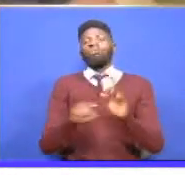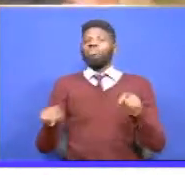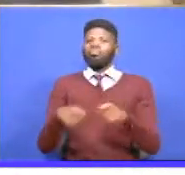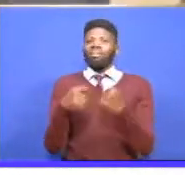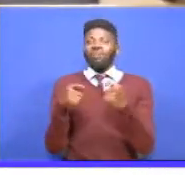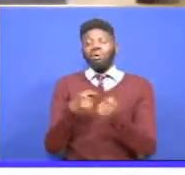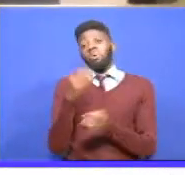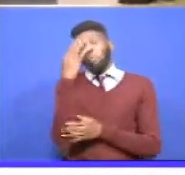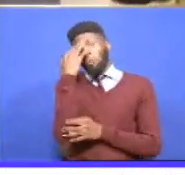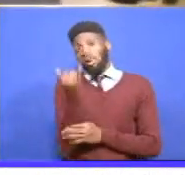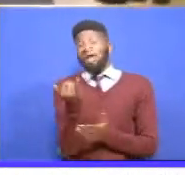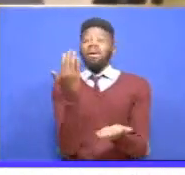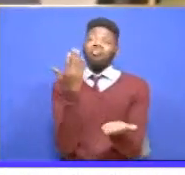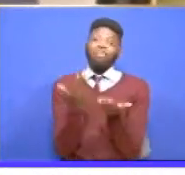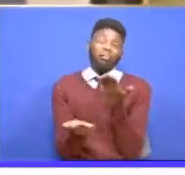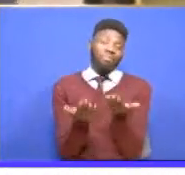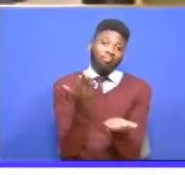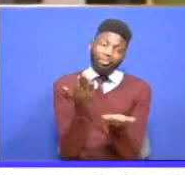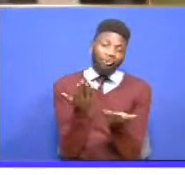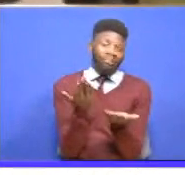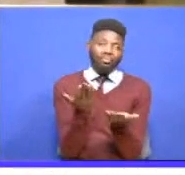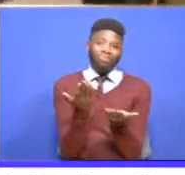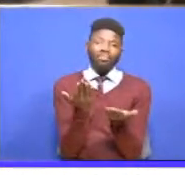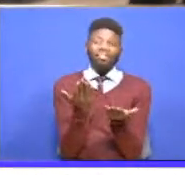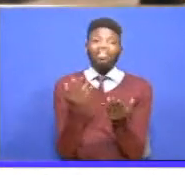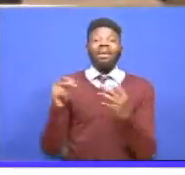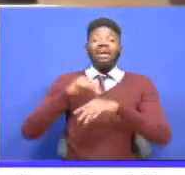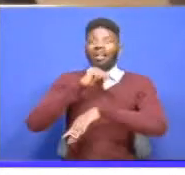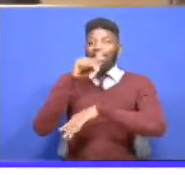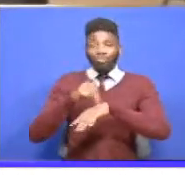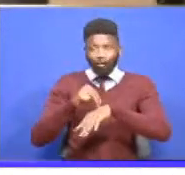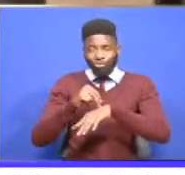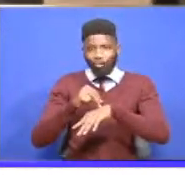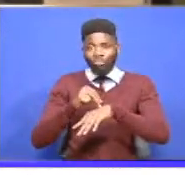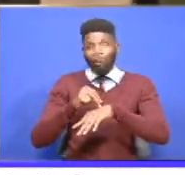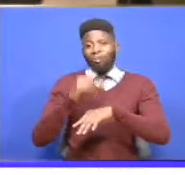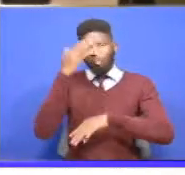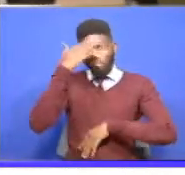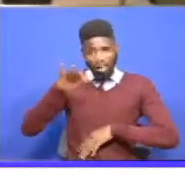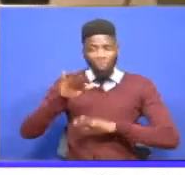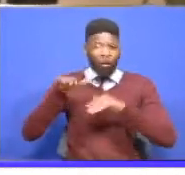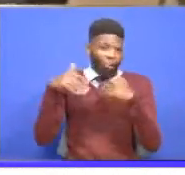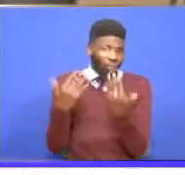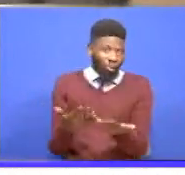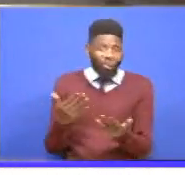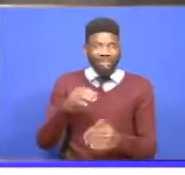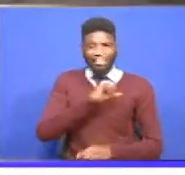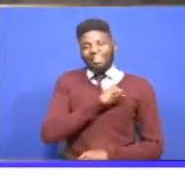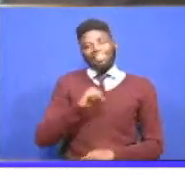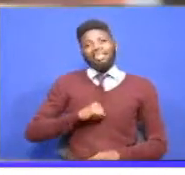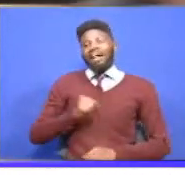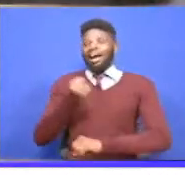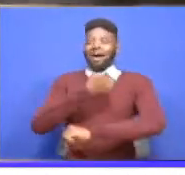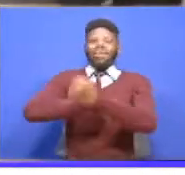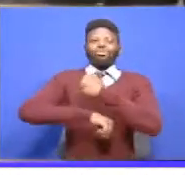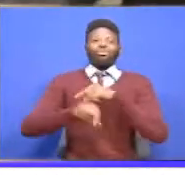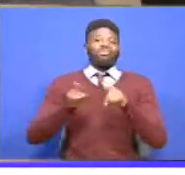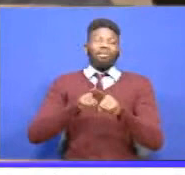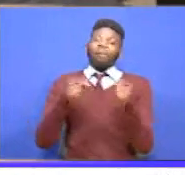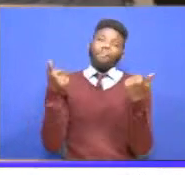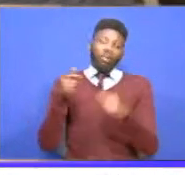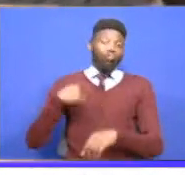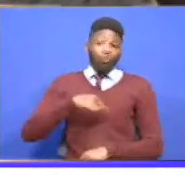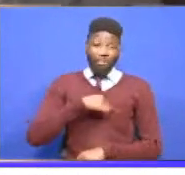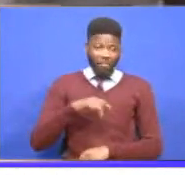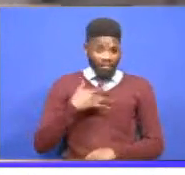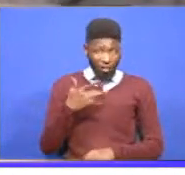either the large house, the Senate, or national parliament has not done that. We are feeling that out of 10, for